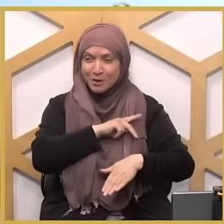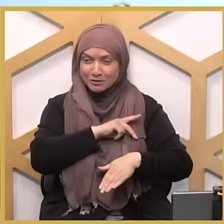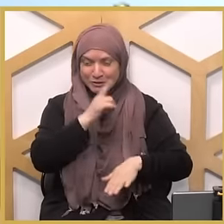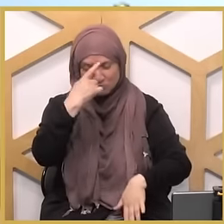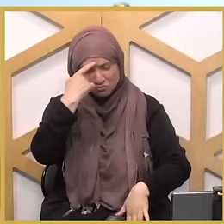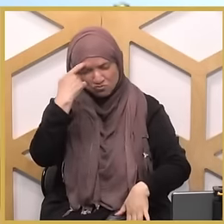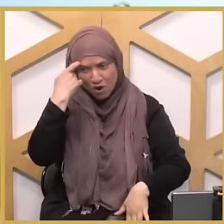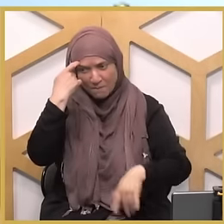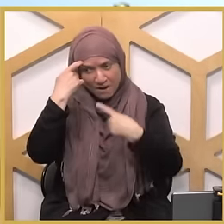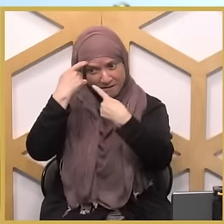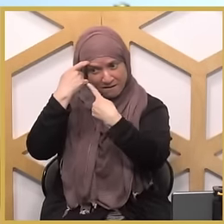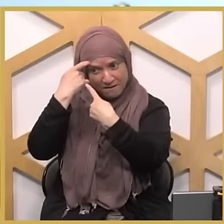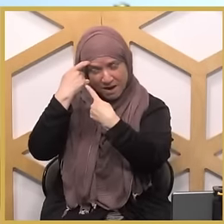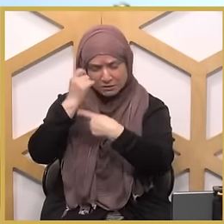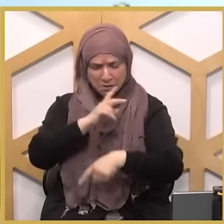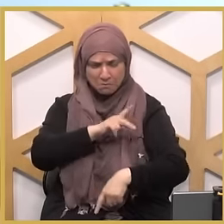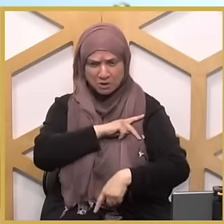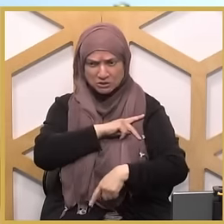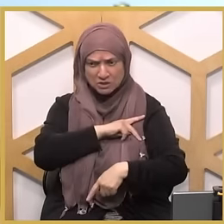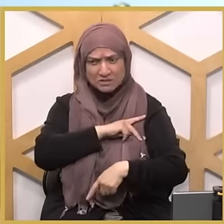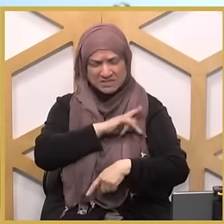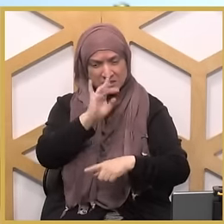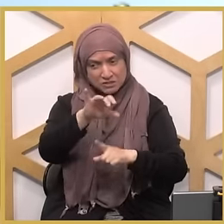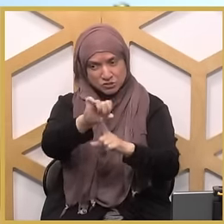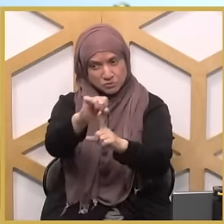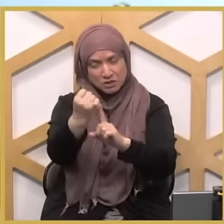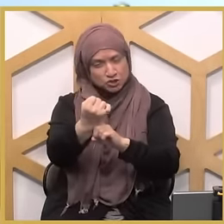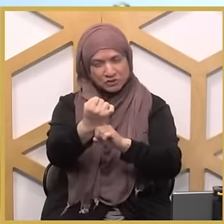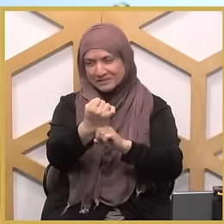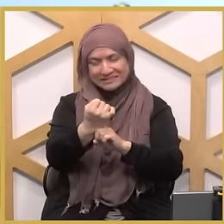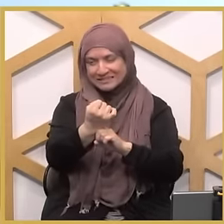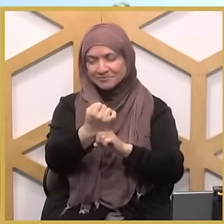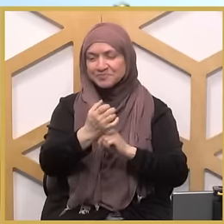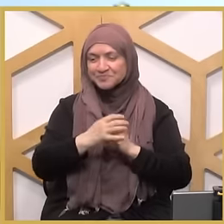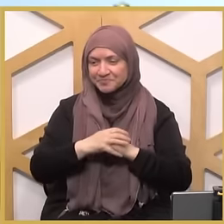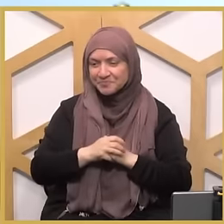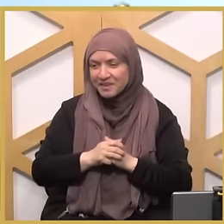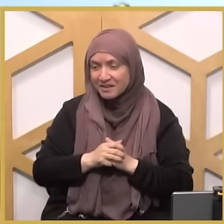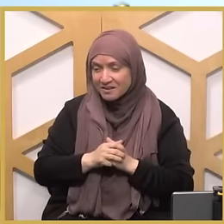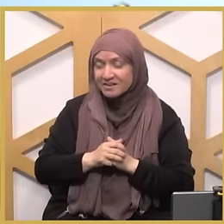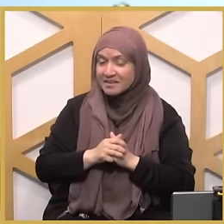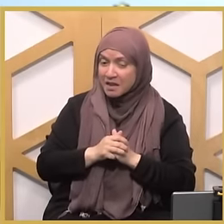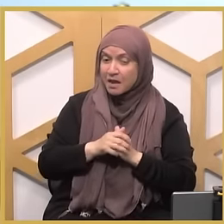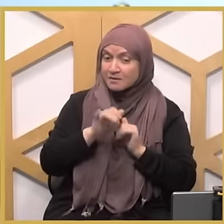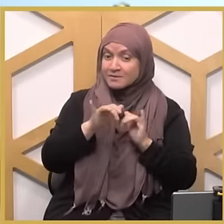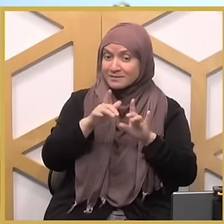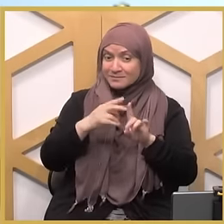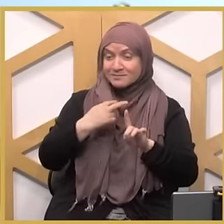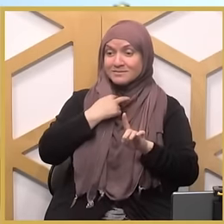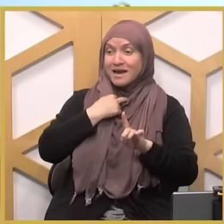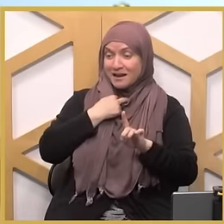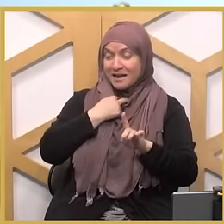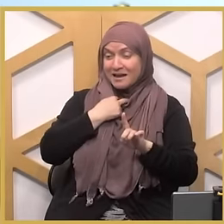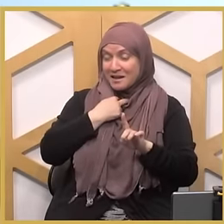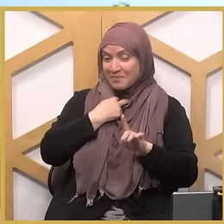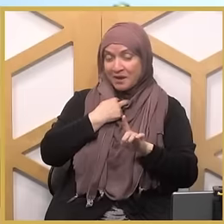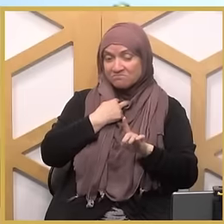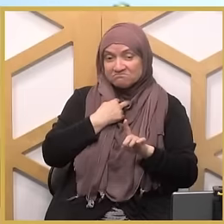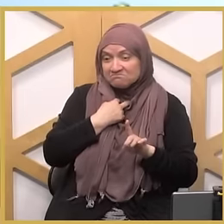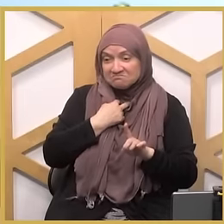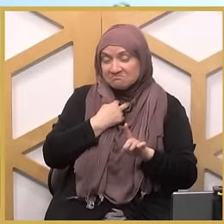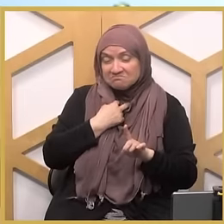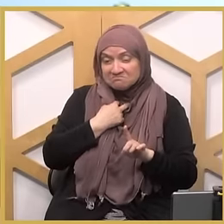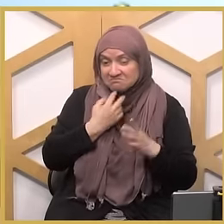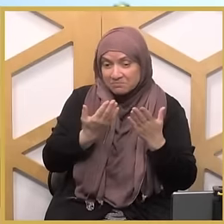intellectual crisis. Or maybe you're stuck. Maybe the lure of sin is just really, really, really strong for you. And you're trying to